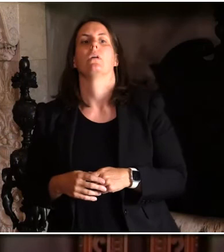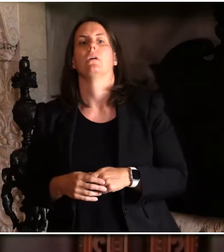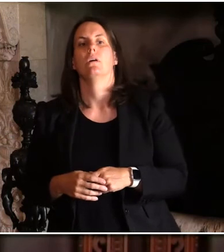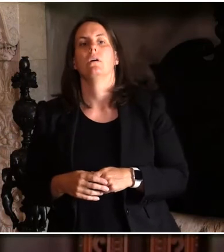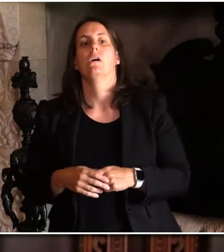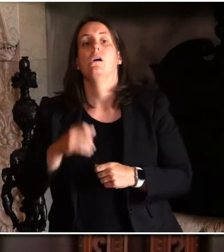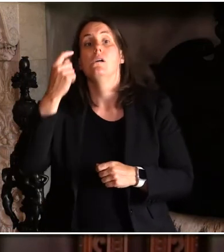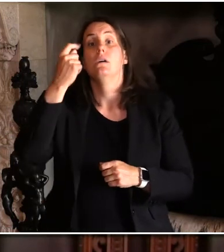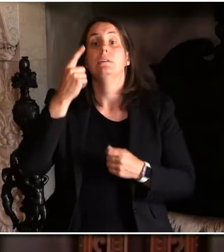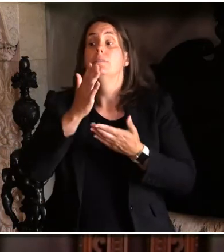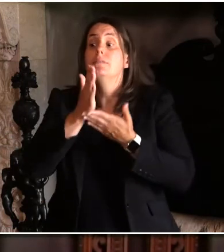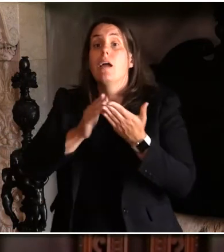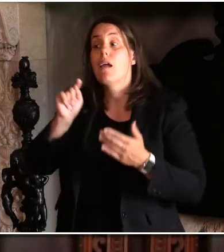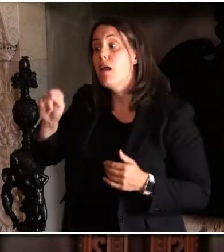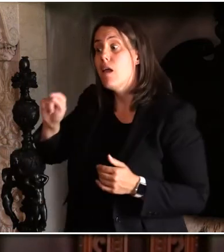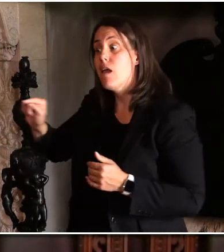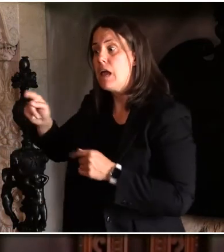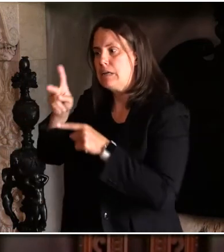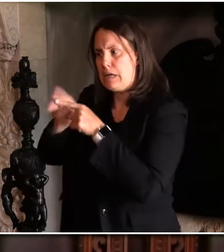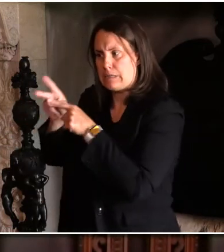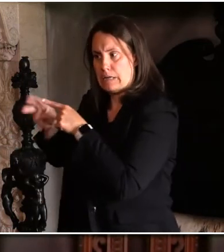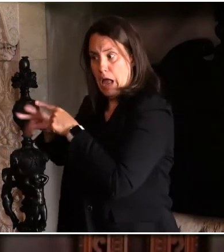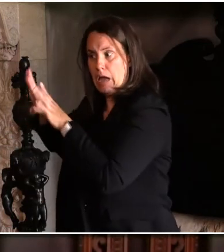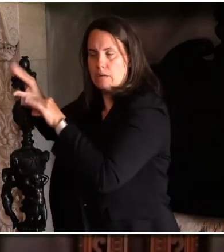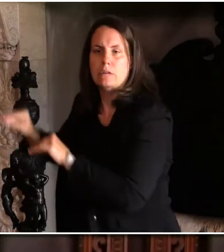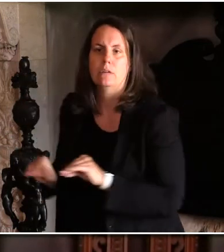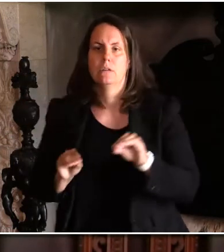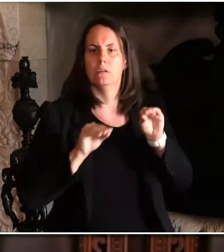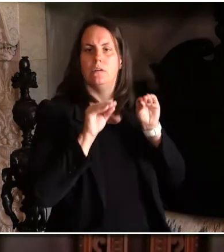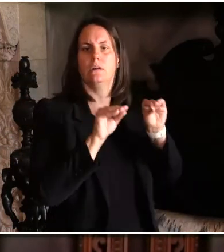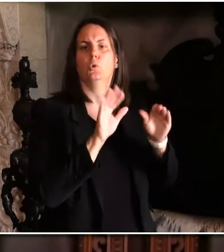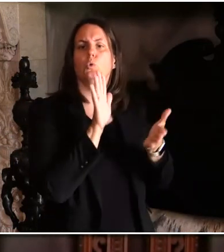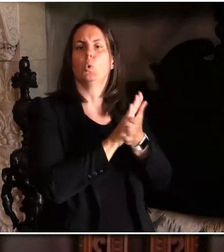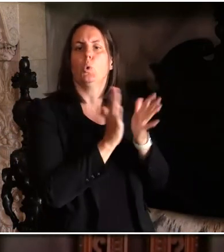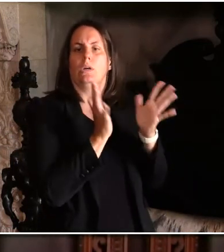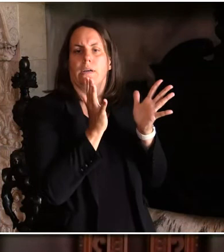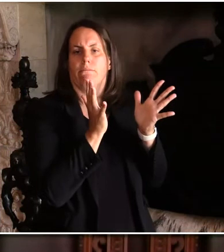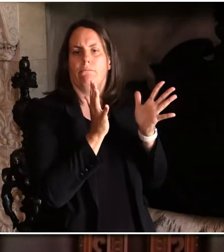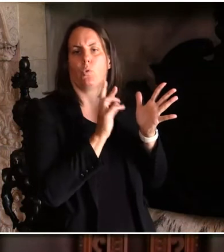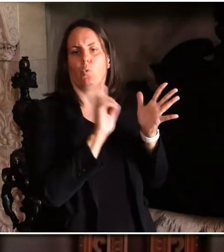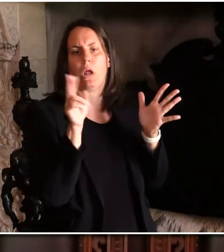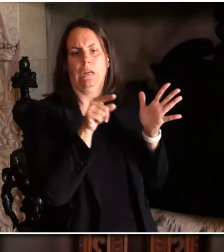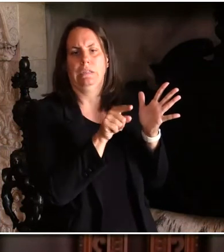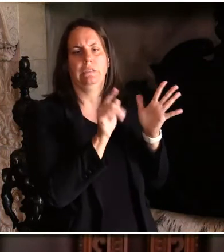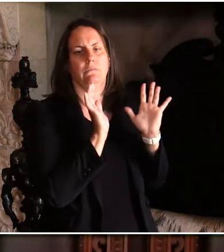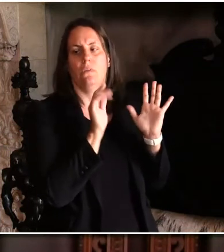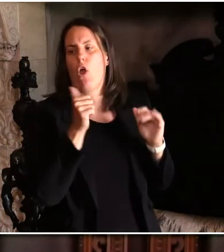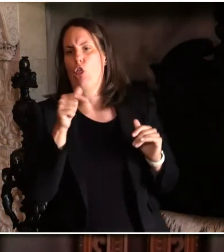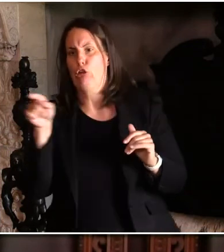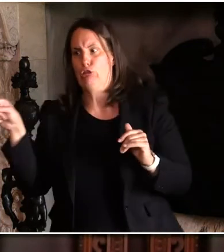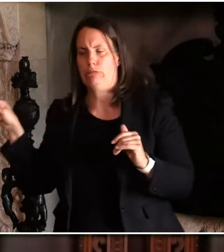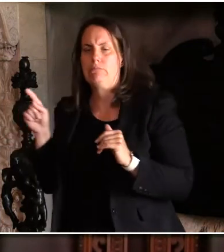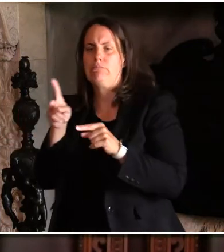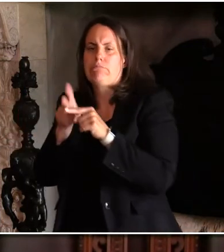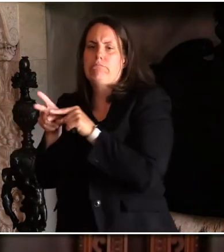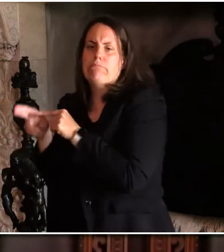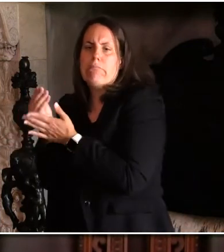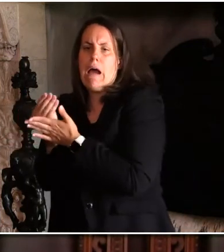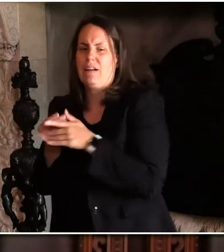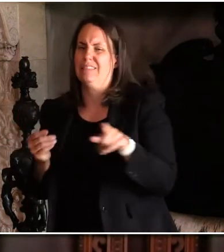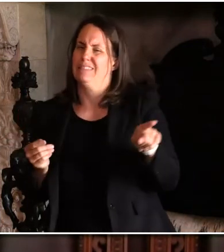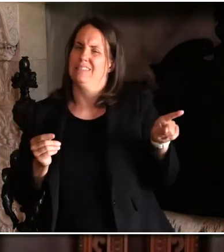will not be held or will be held harmless, as well as other municipalities. But that's